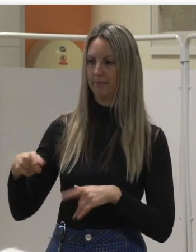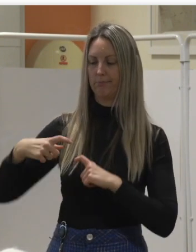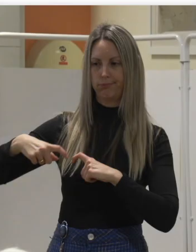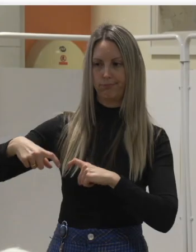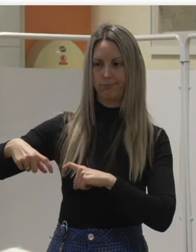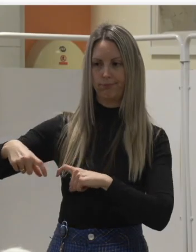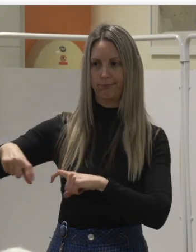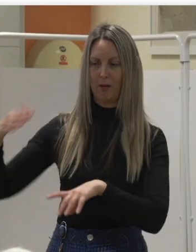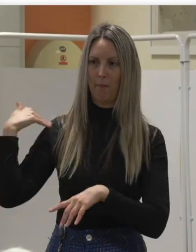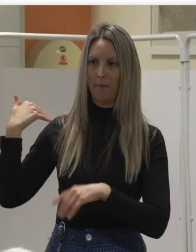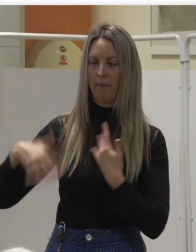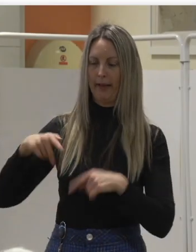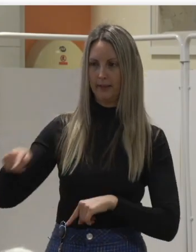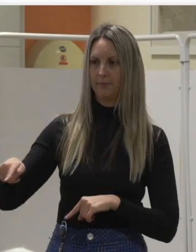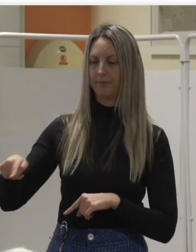it produces